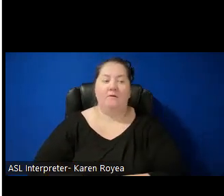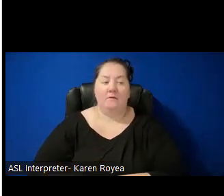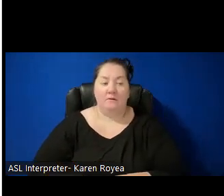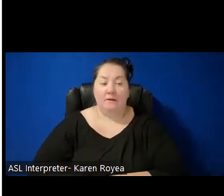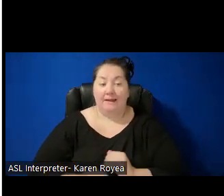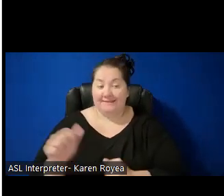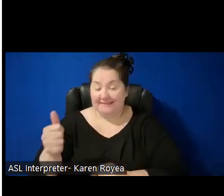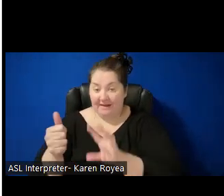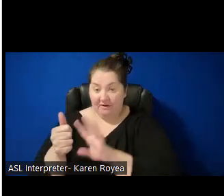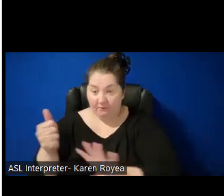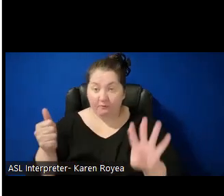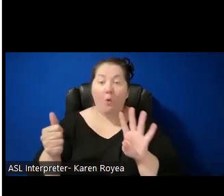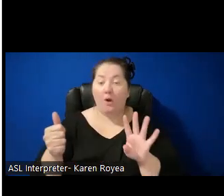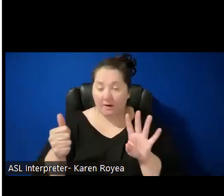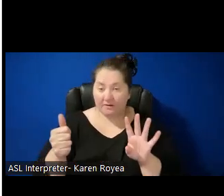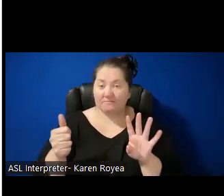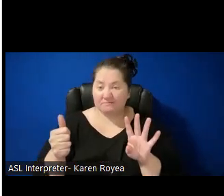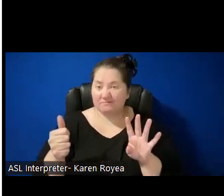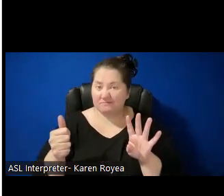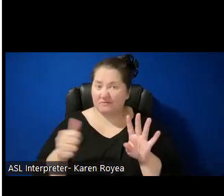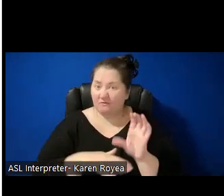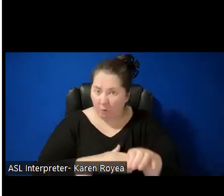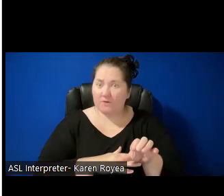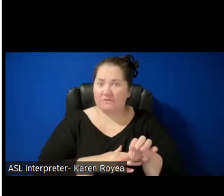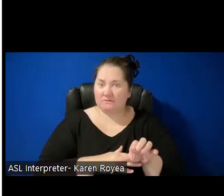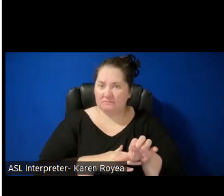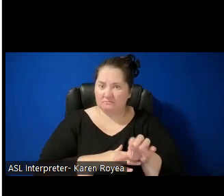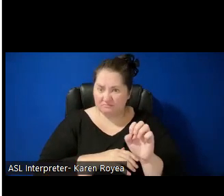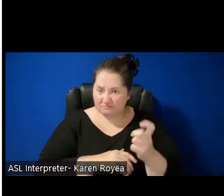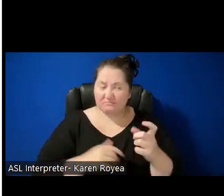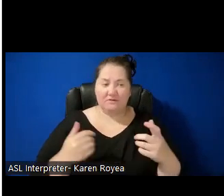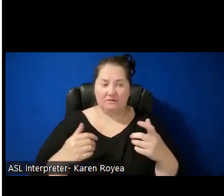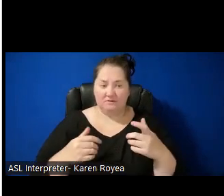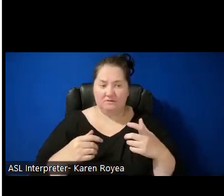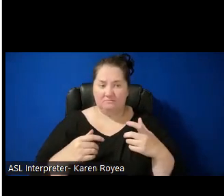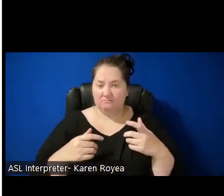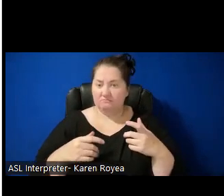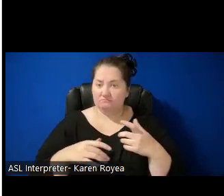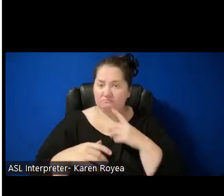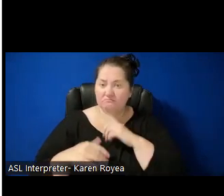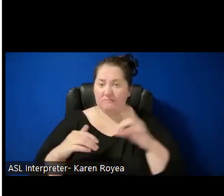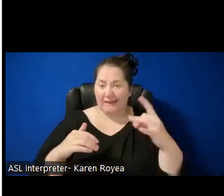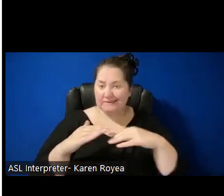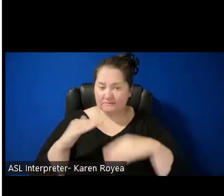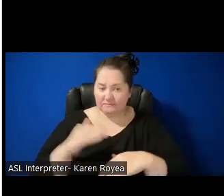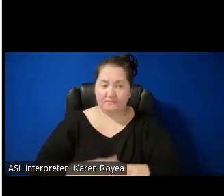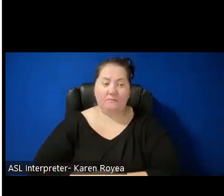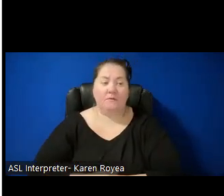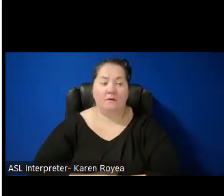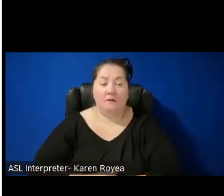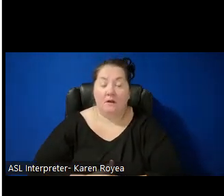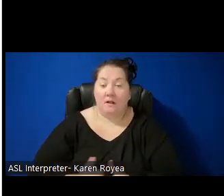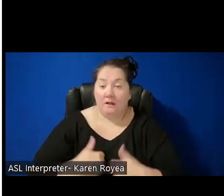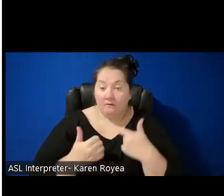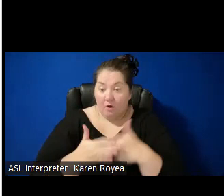10 were first made to penetrate as a minor. And we know in recent estimates that the lifetime cost